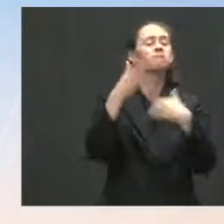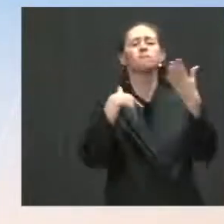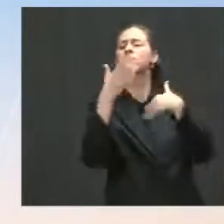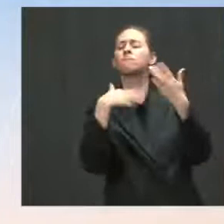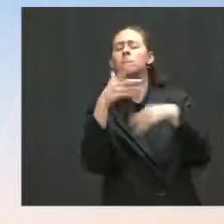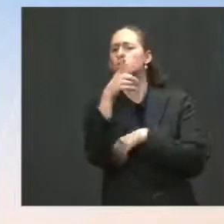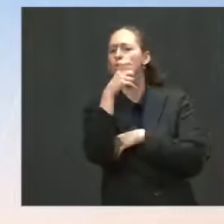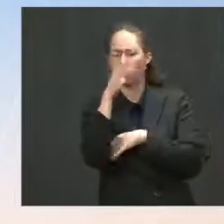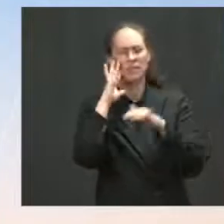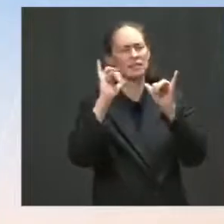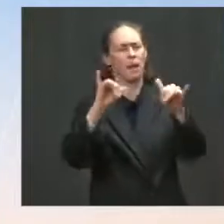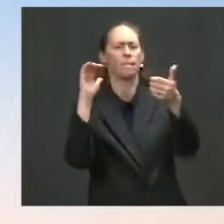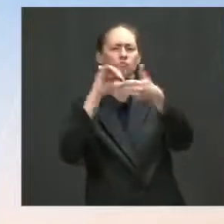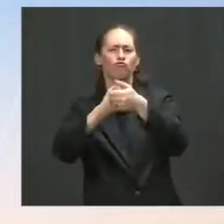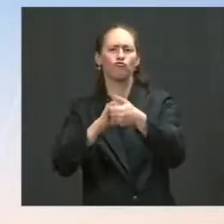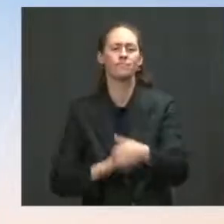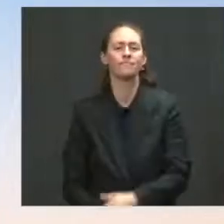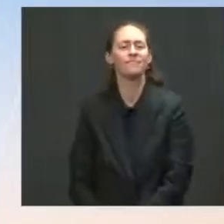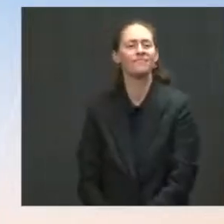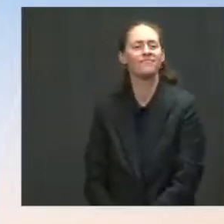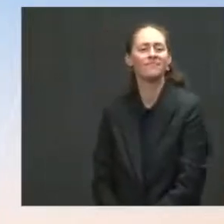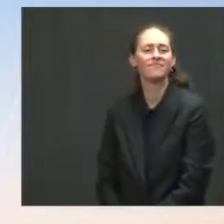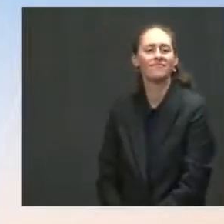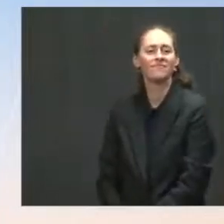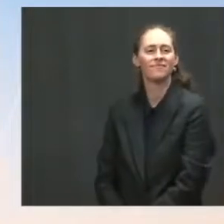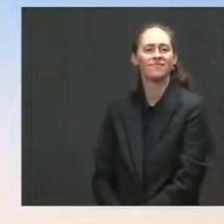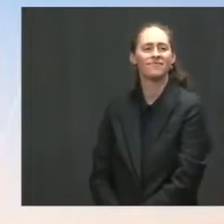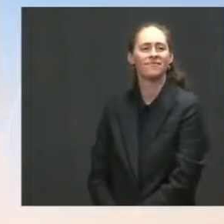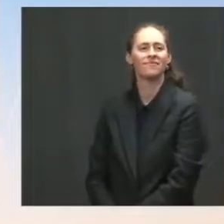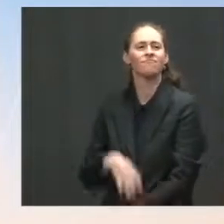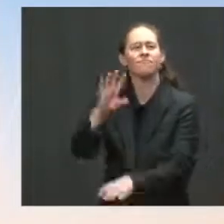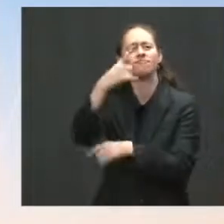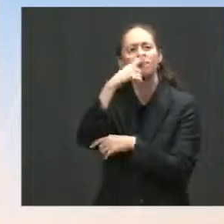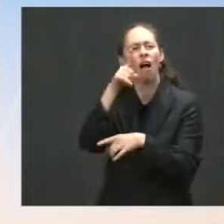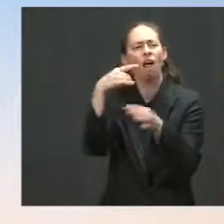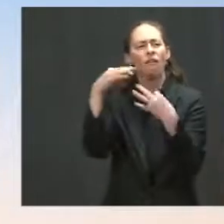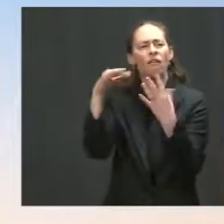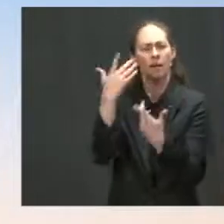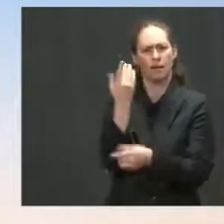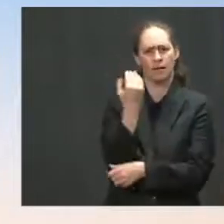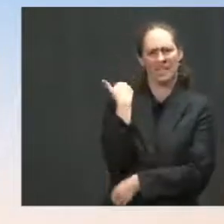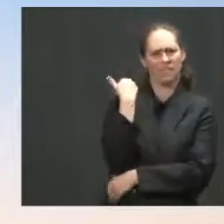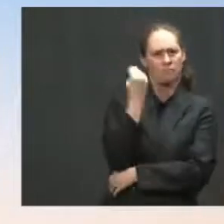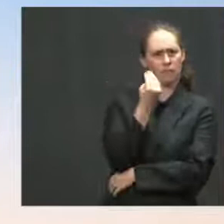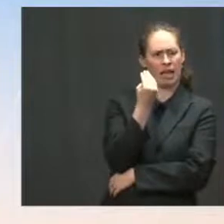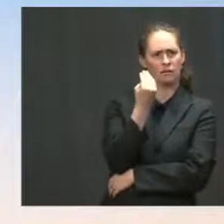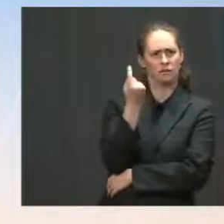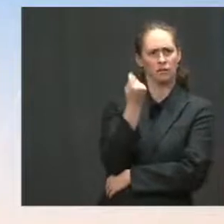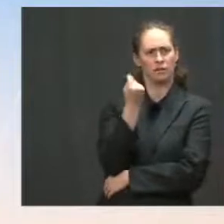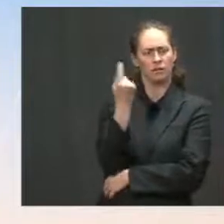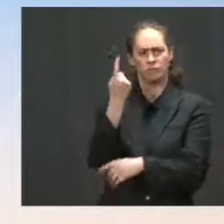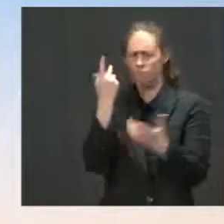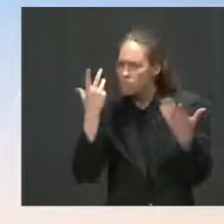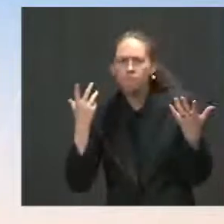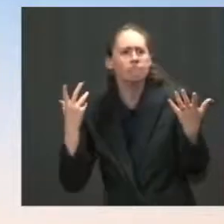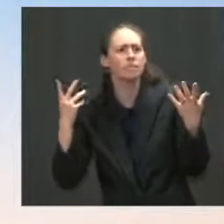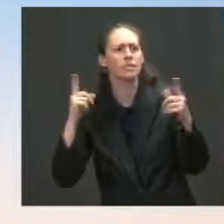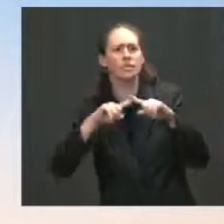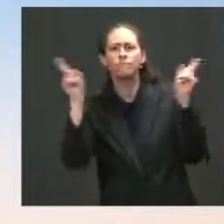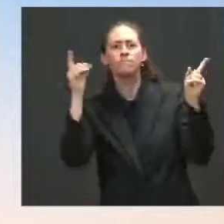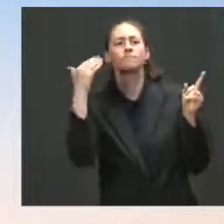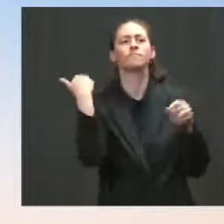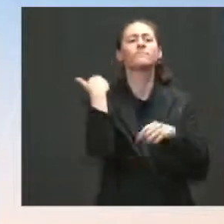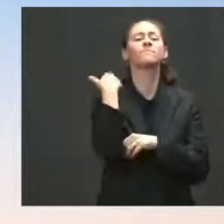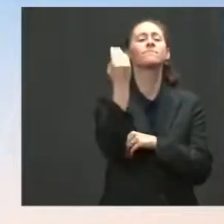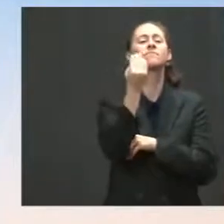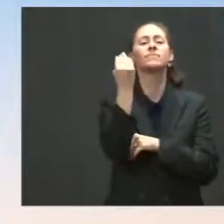Thanks, Jen. Can you walk us through what changed from Monday to Tuesday when it comes to the eviction ban? On Monday, Gene Sperling stood here